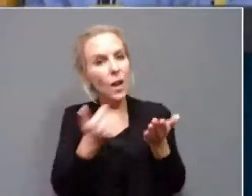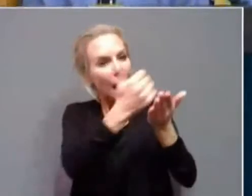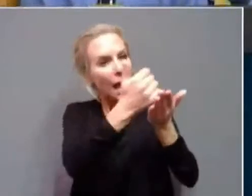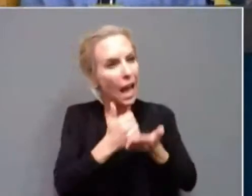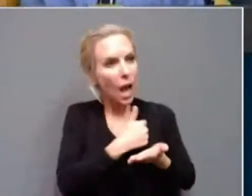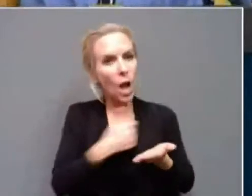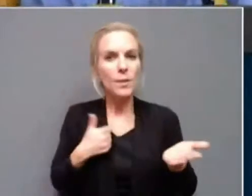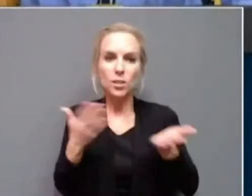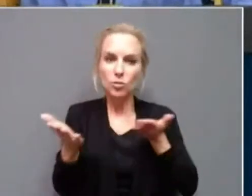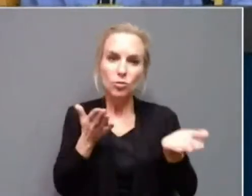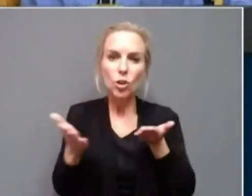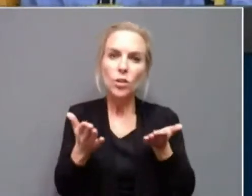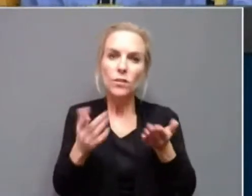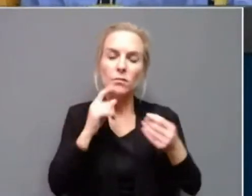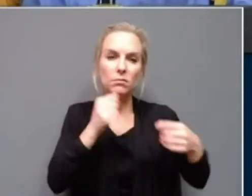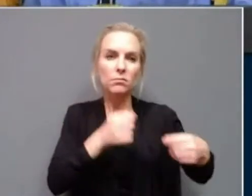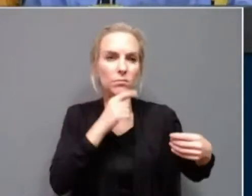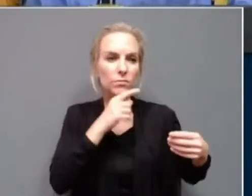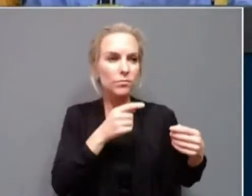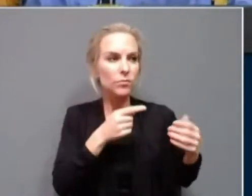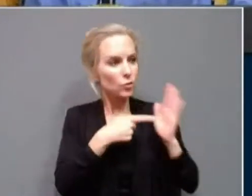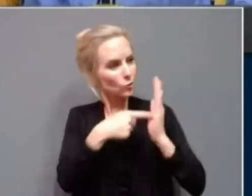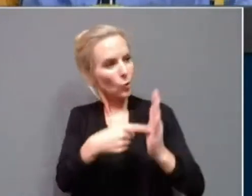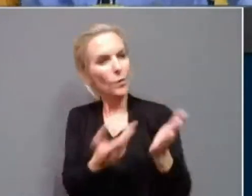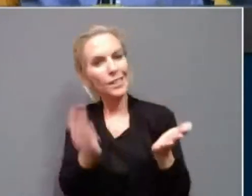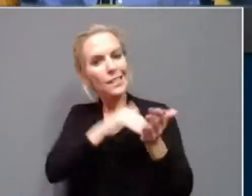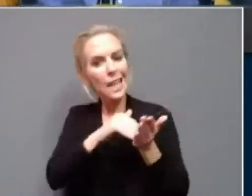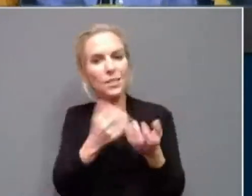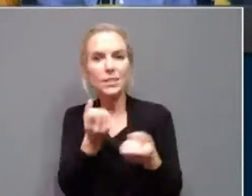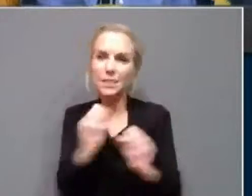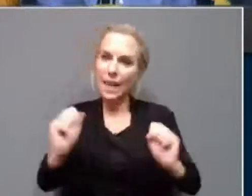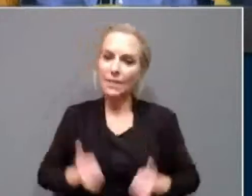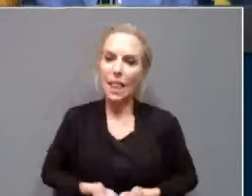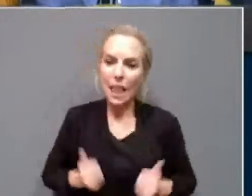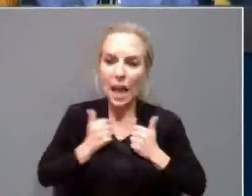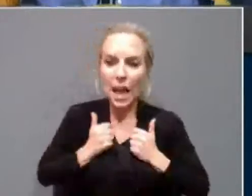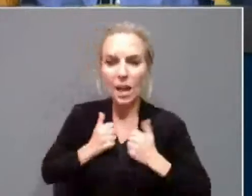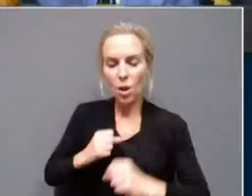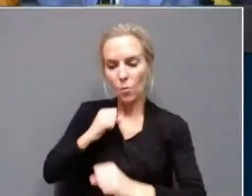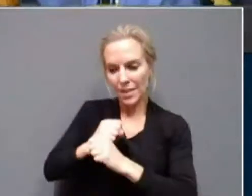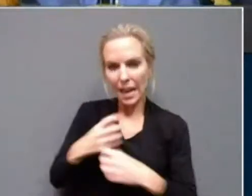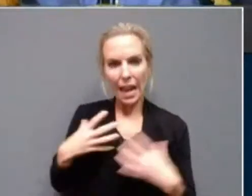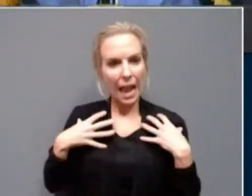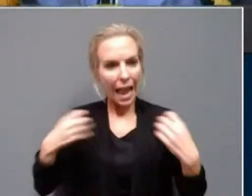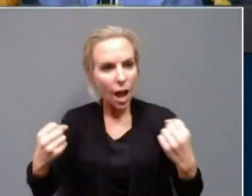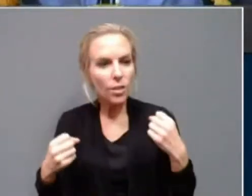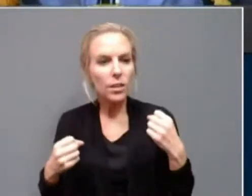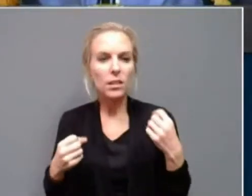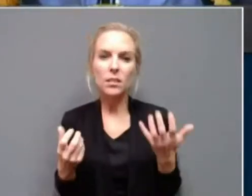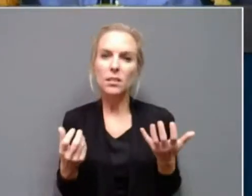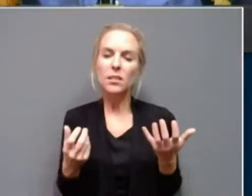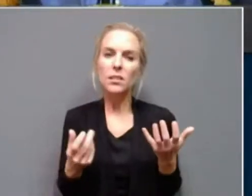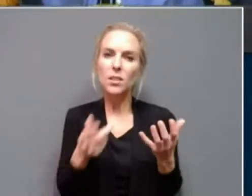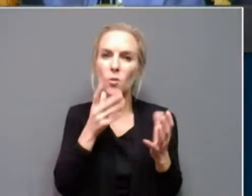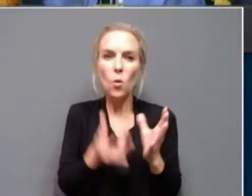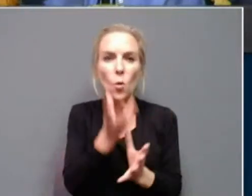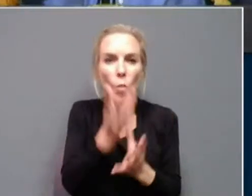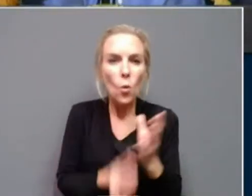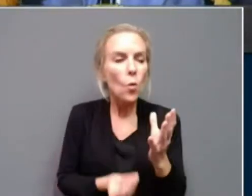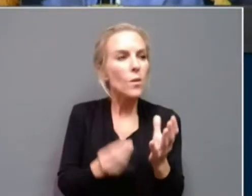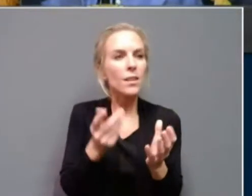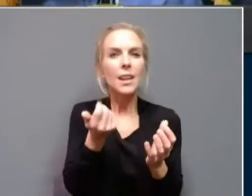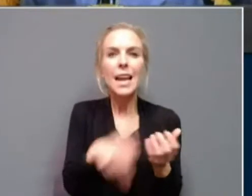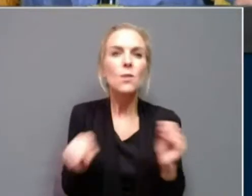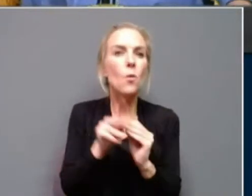up again. Let's remember what we're doing. We're trying to save lives, protect health, make sure we don't lose any more veterans, any more Kentuckians, so we don't